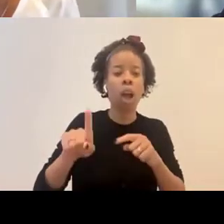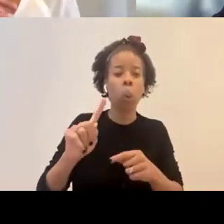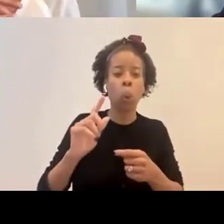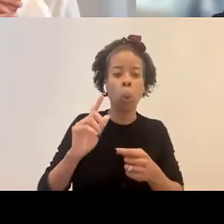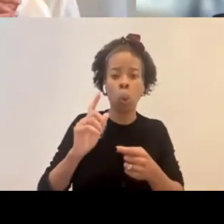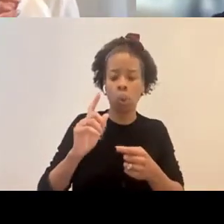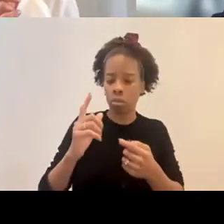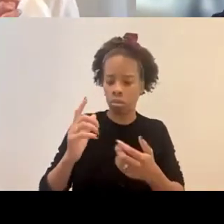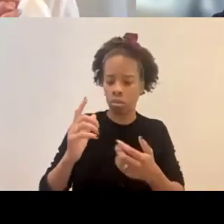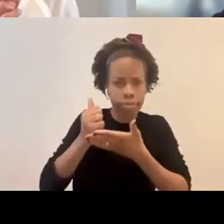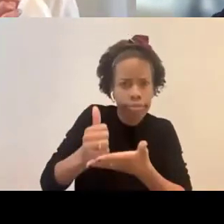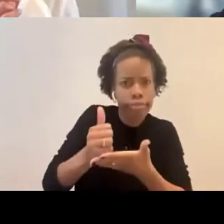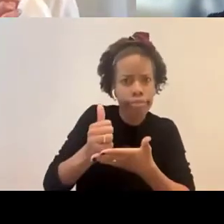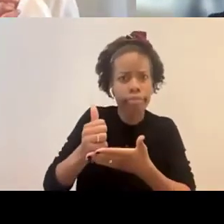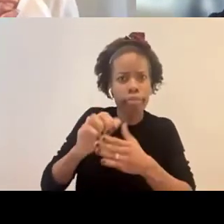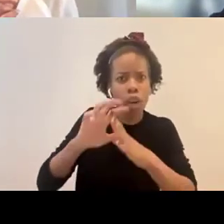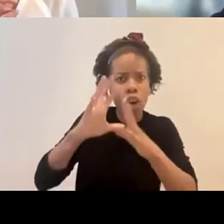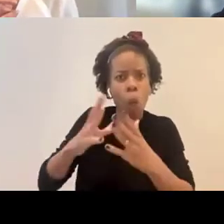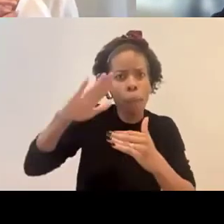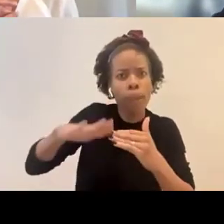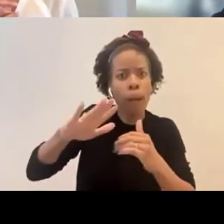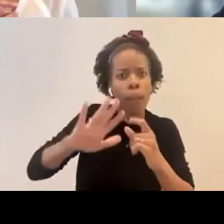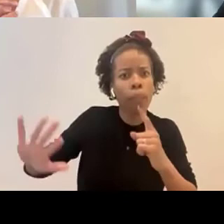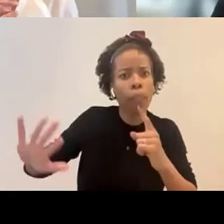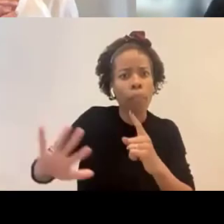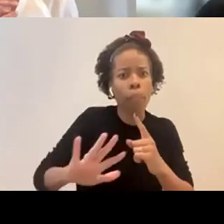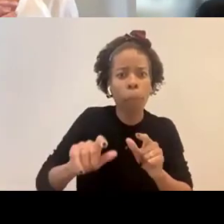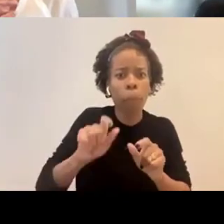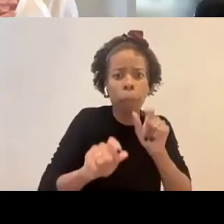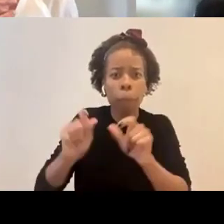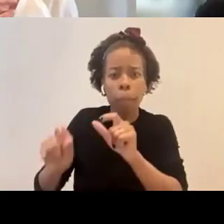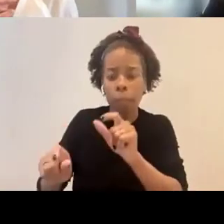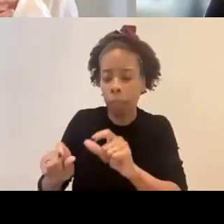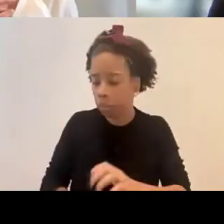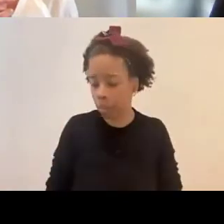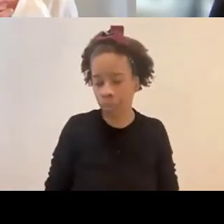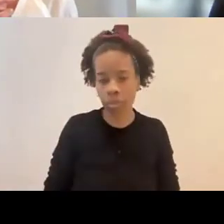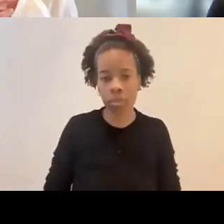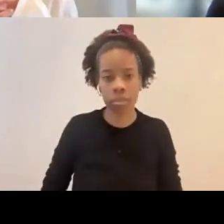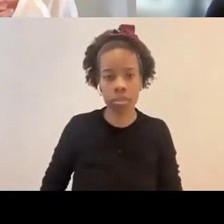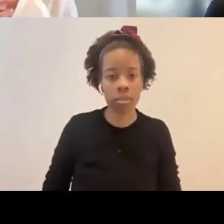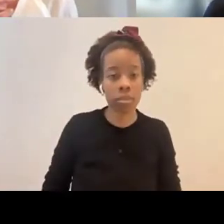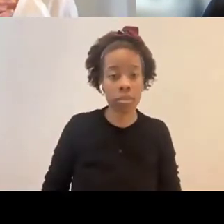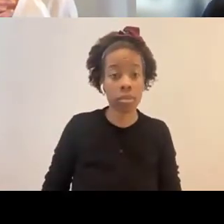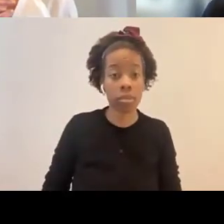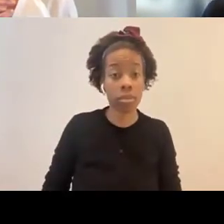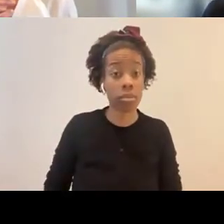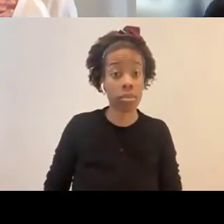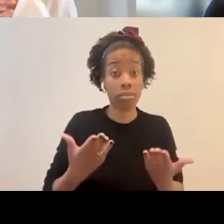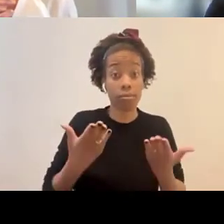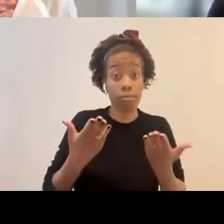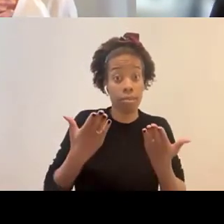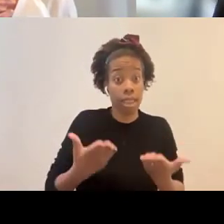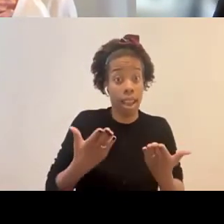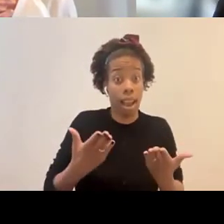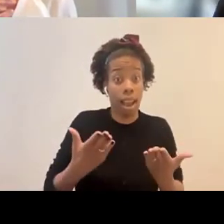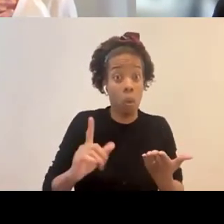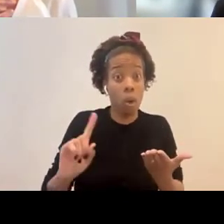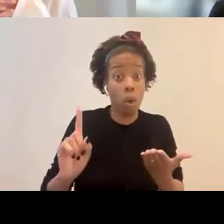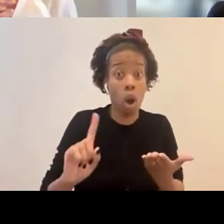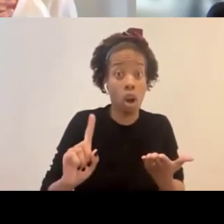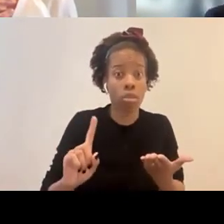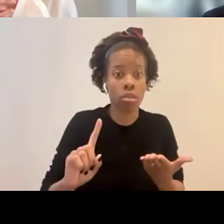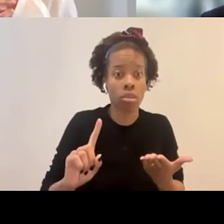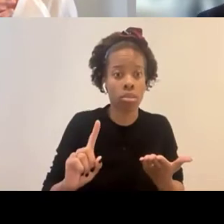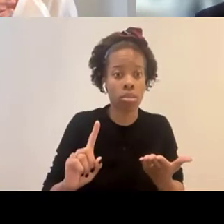the so-called global South. But now, We are building on that with the establishment of the post that